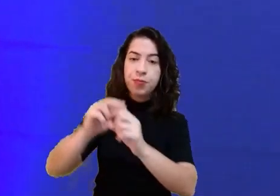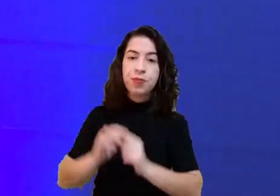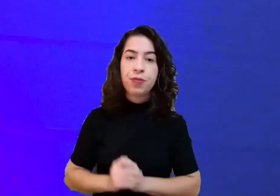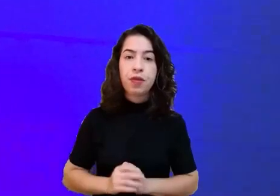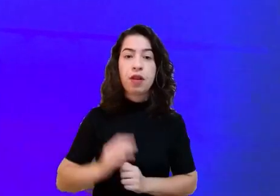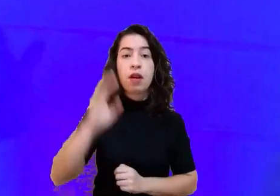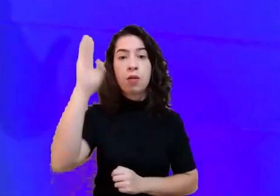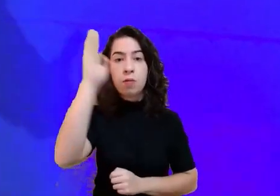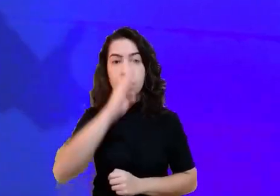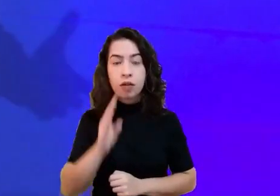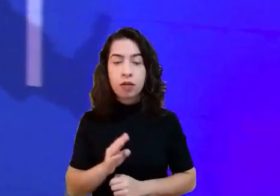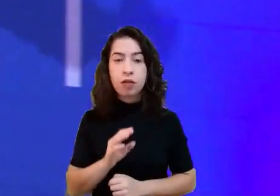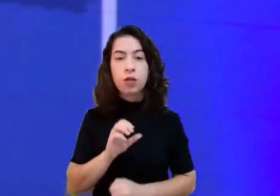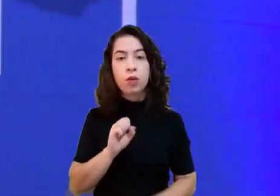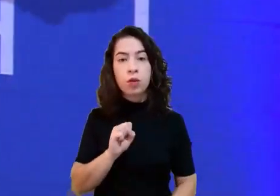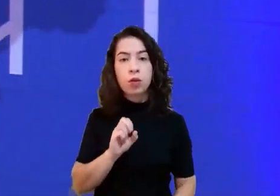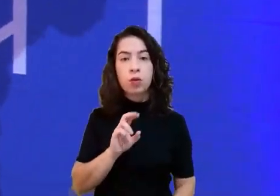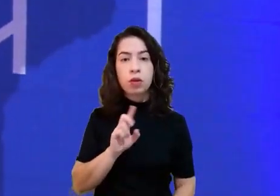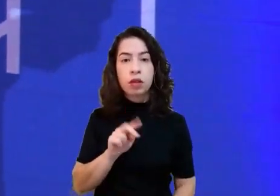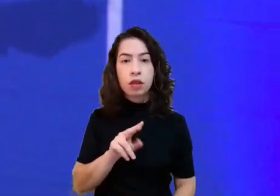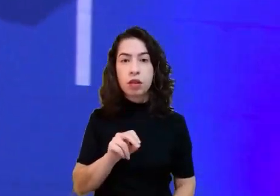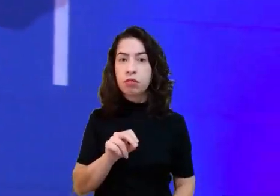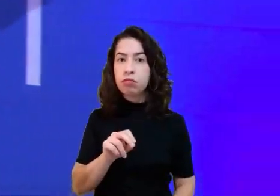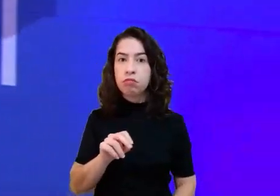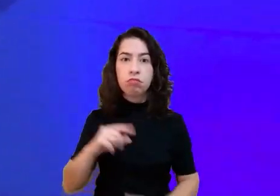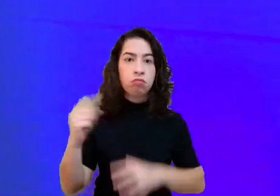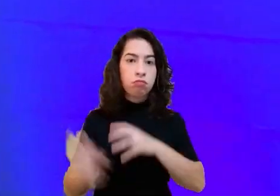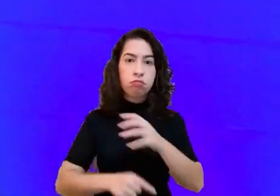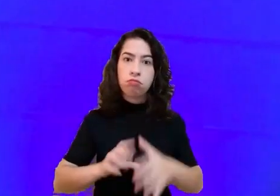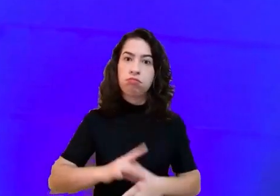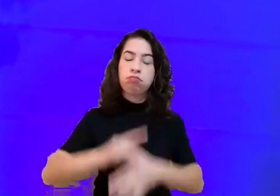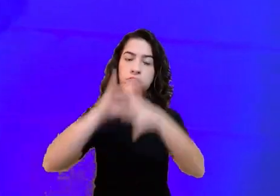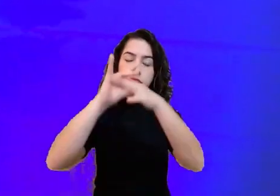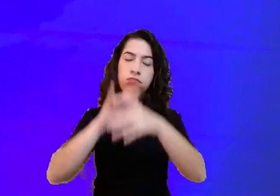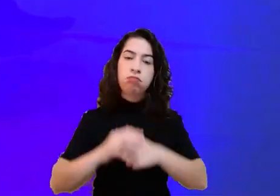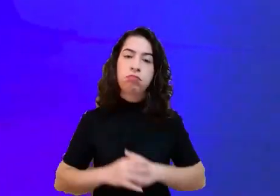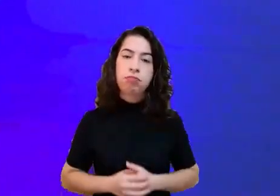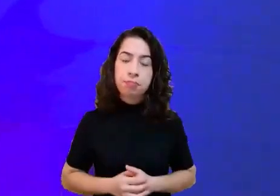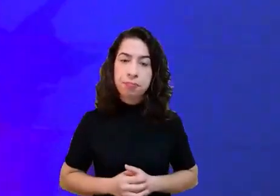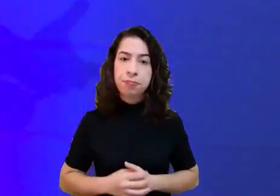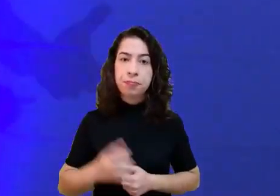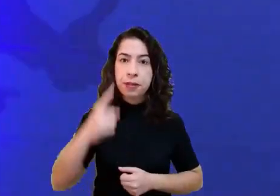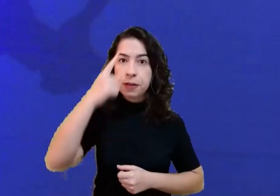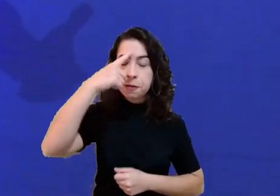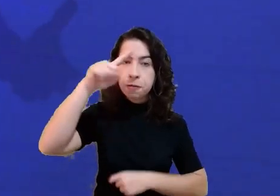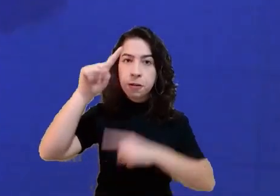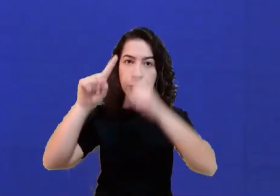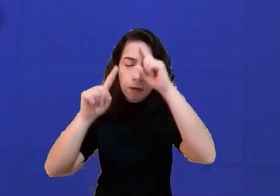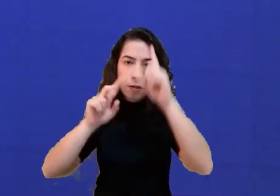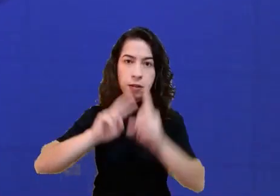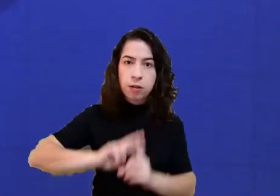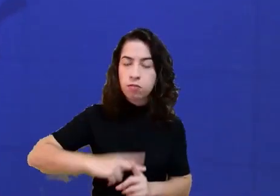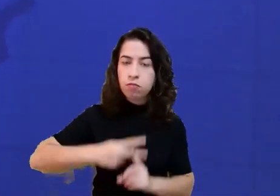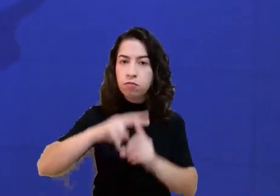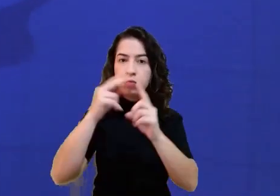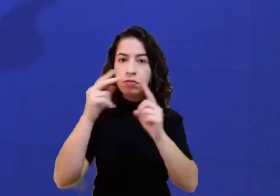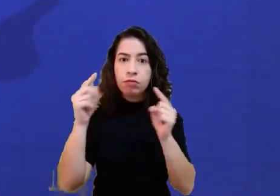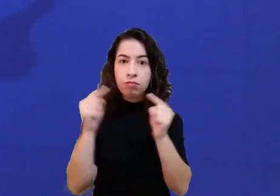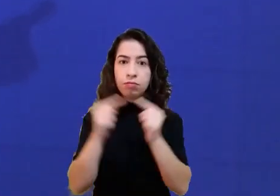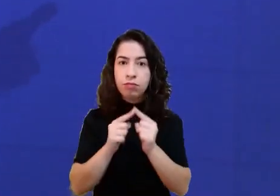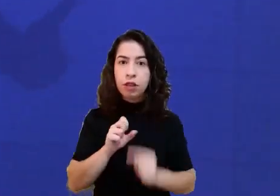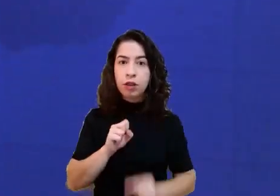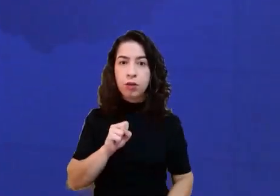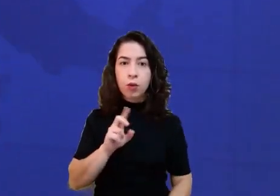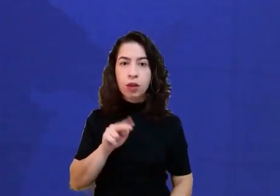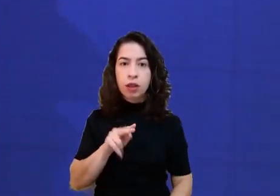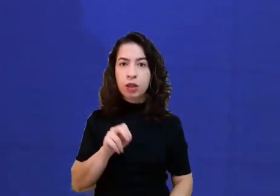Brazil and Suzano in a leadership, in a global leadership position. So innovation is in our blood, it's in the DNA of Suzano. But we